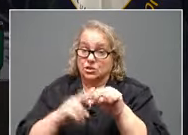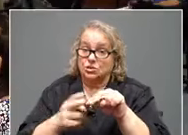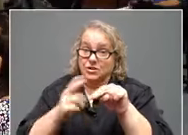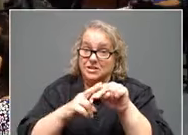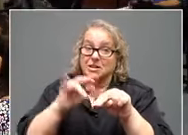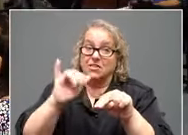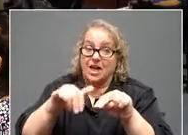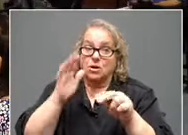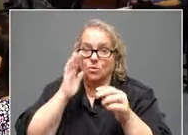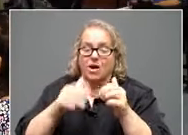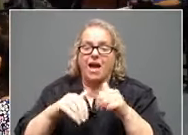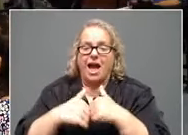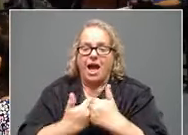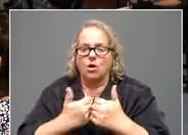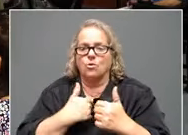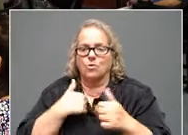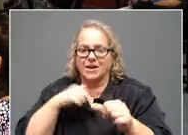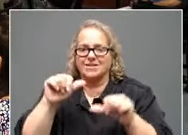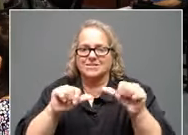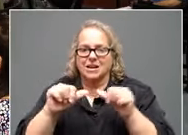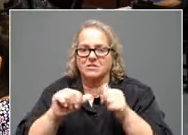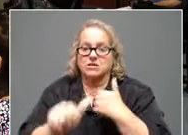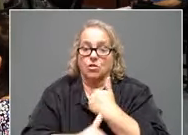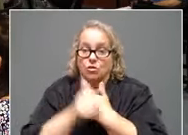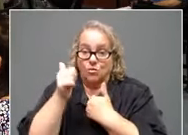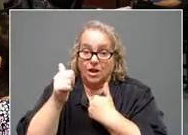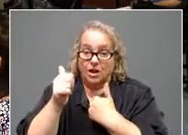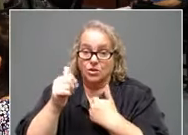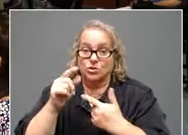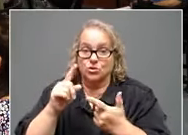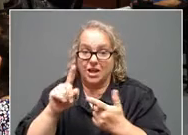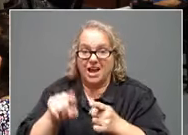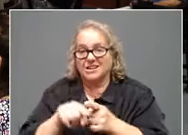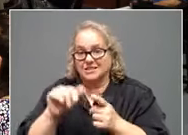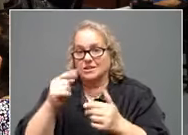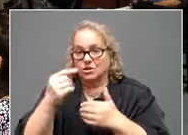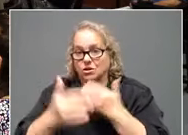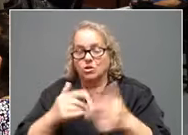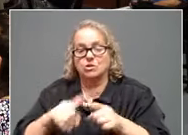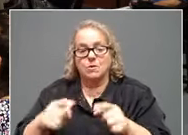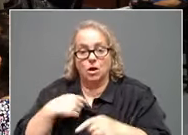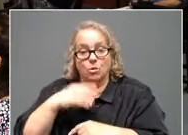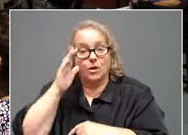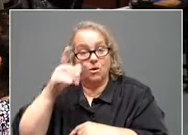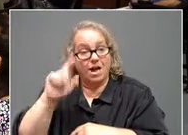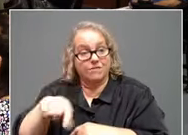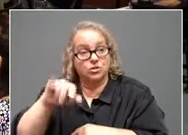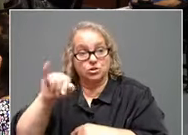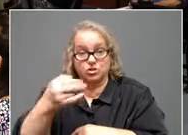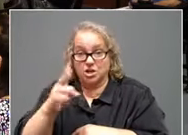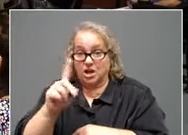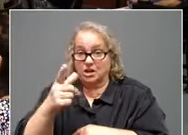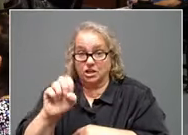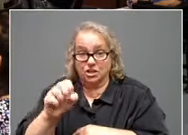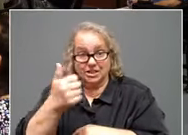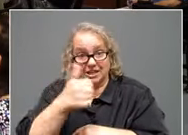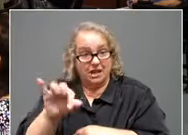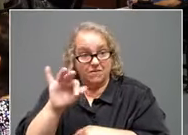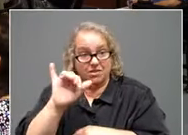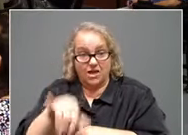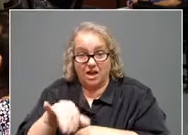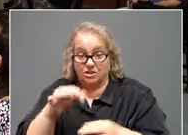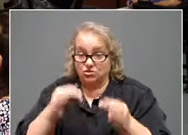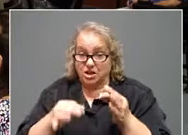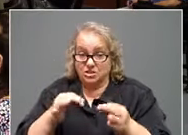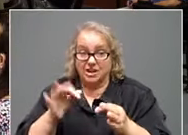that'll be how we assess the threat too. As it goes. But we are going to have to judge in any of that. And what we would ask people